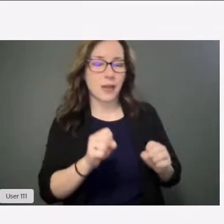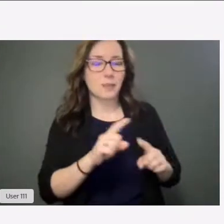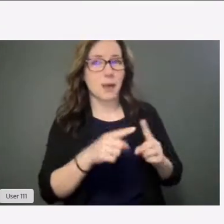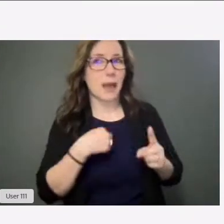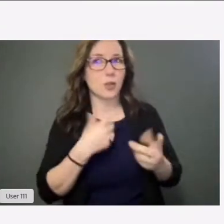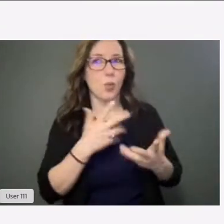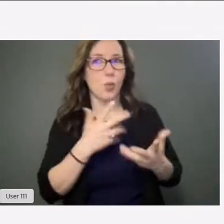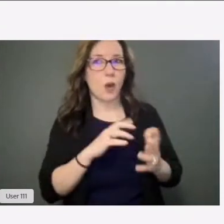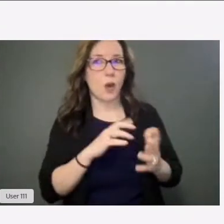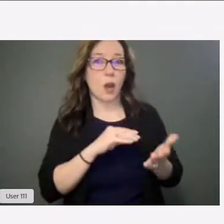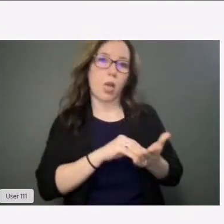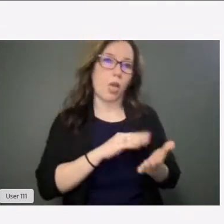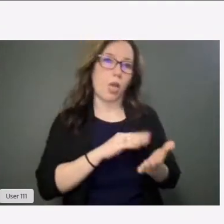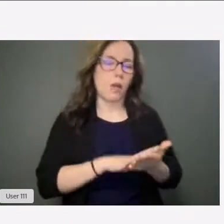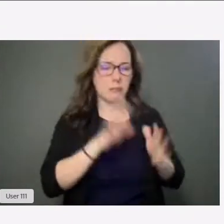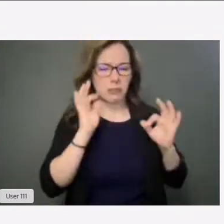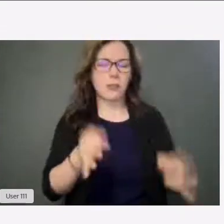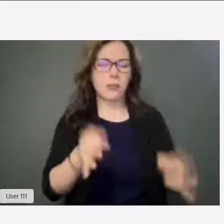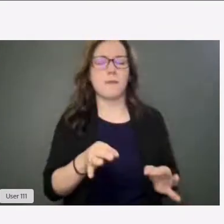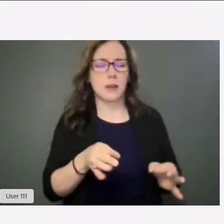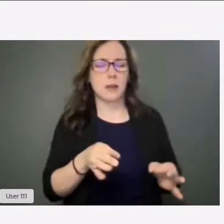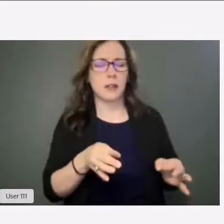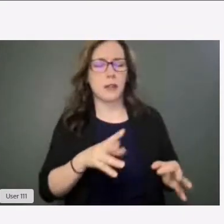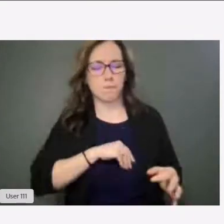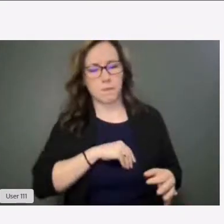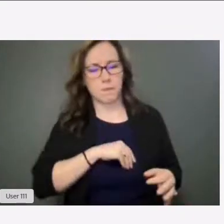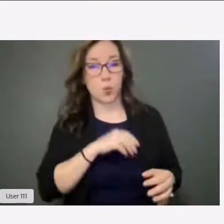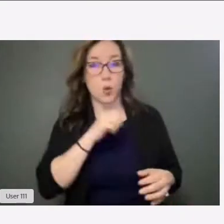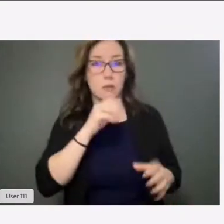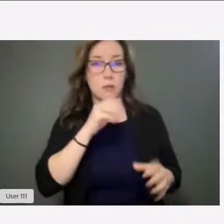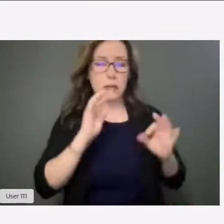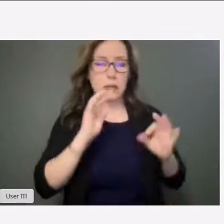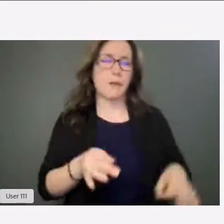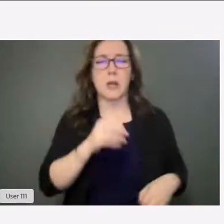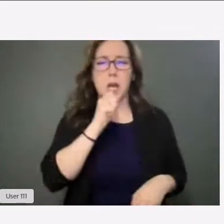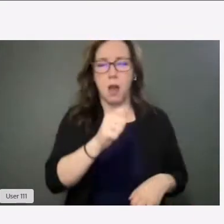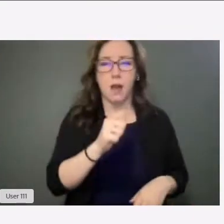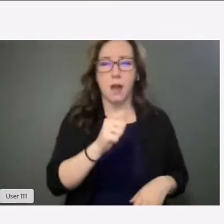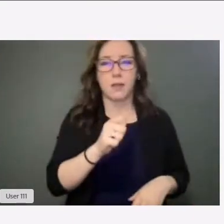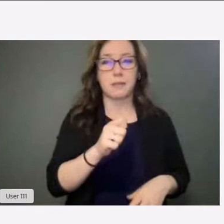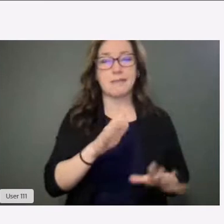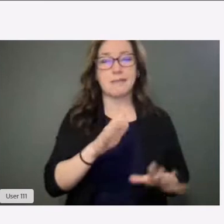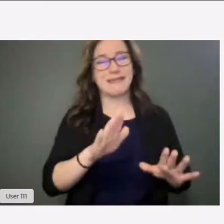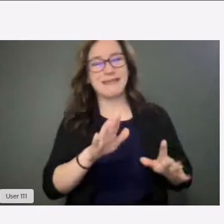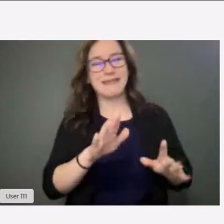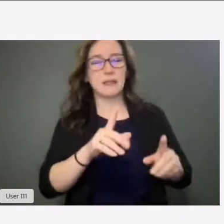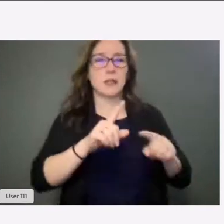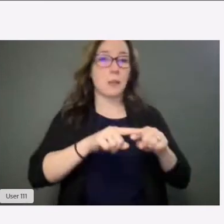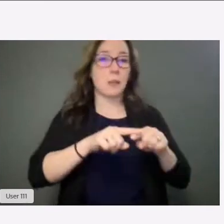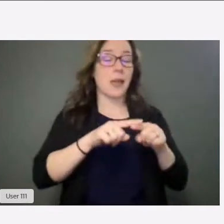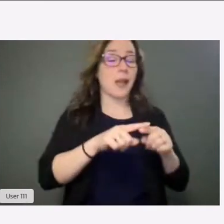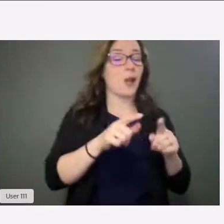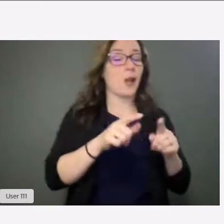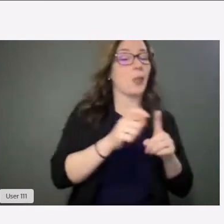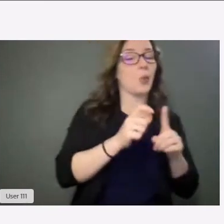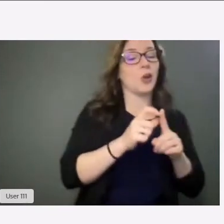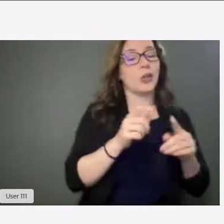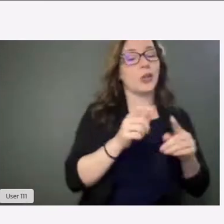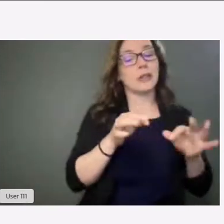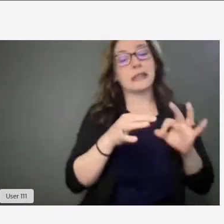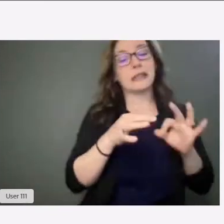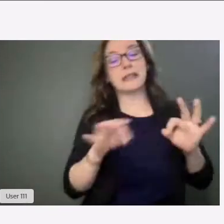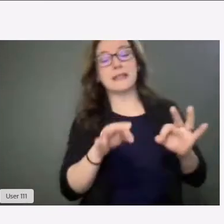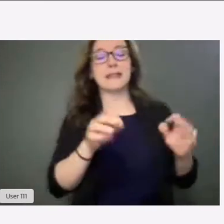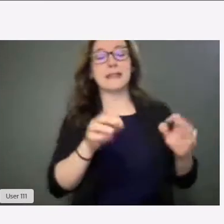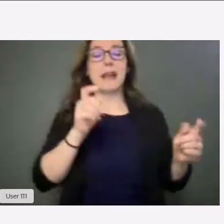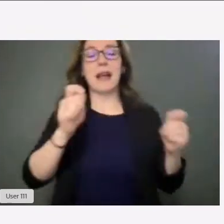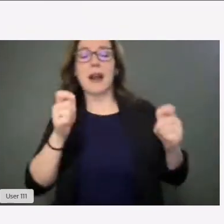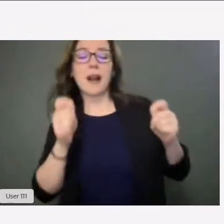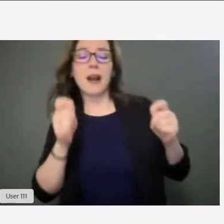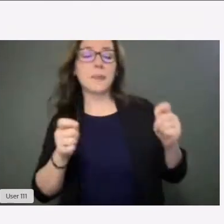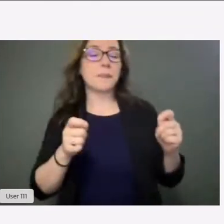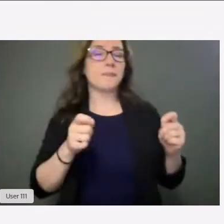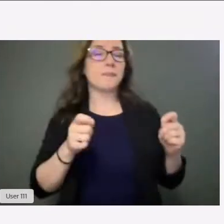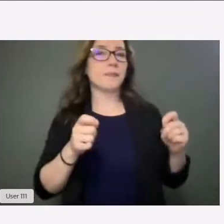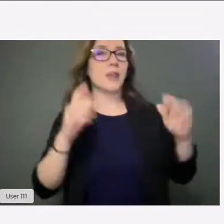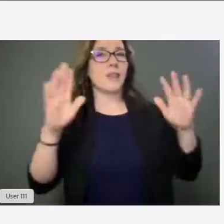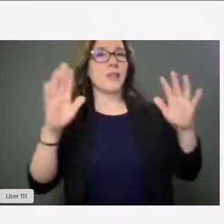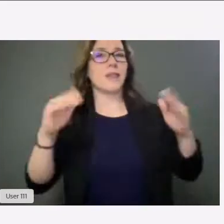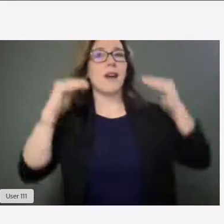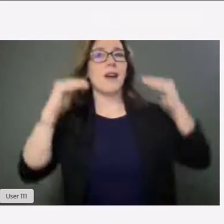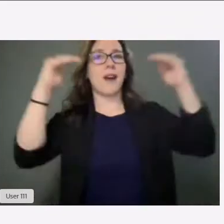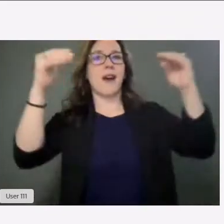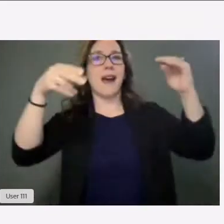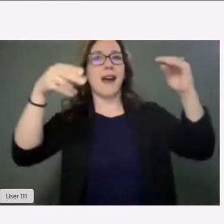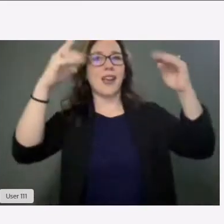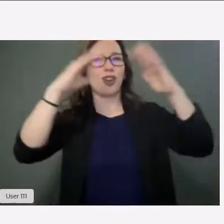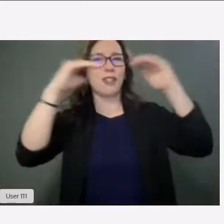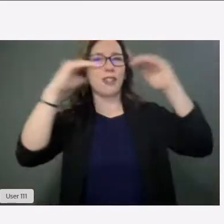saying definitely allowable, definitely not, because, like I said, right, unfortunately, well, these are nuanced. But at the higher level, those types of costs are allowable.